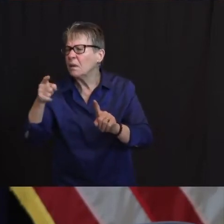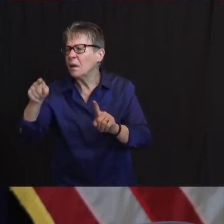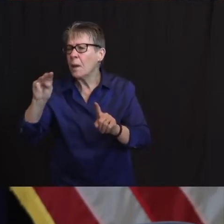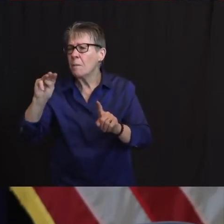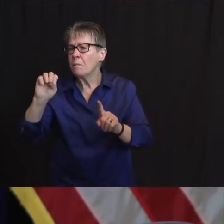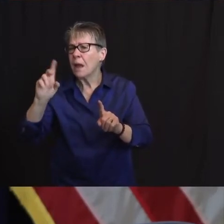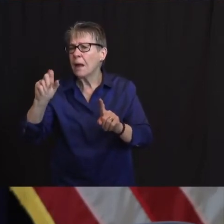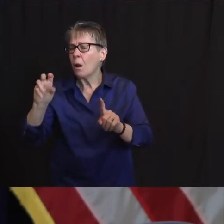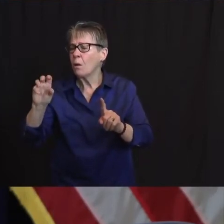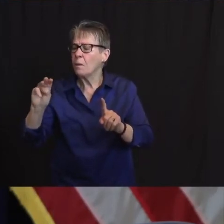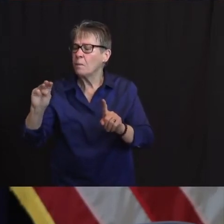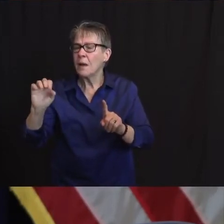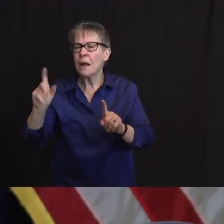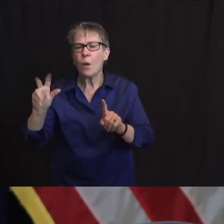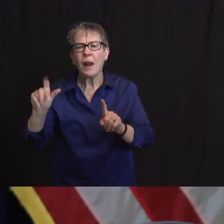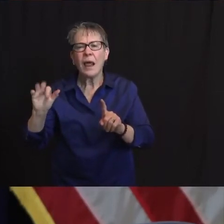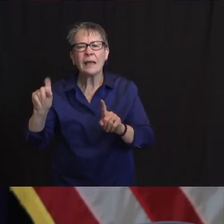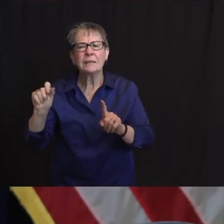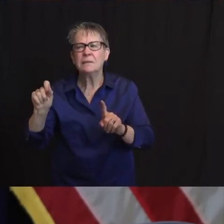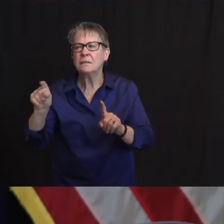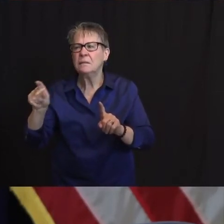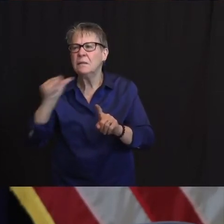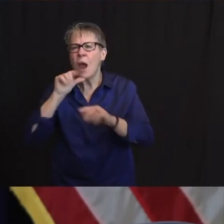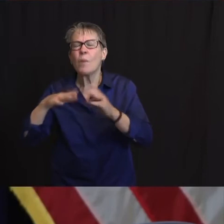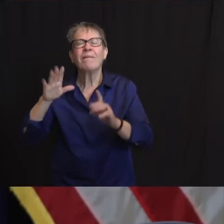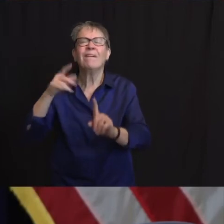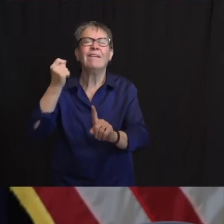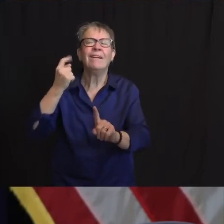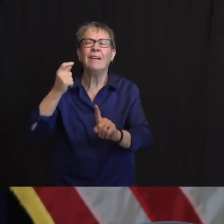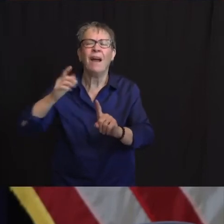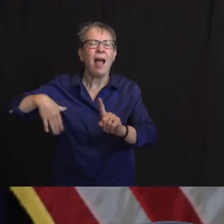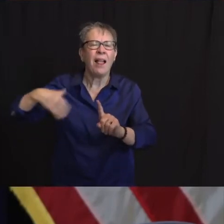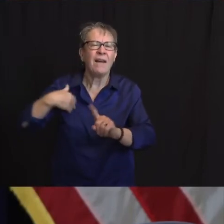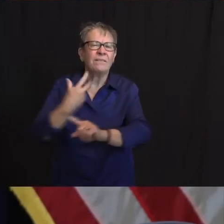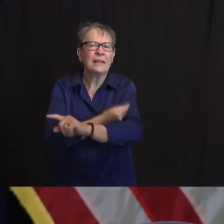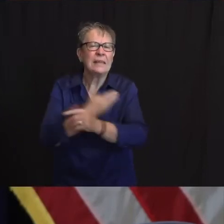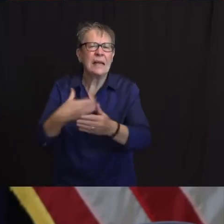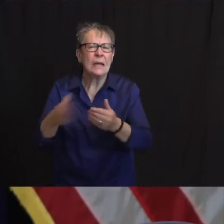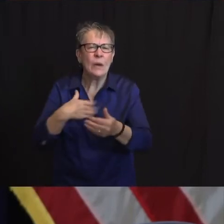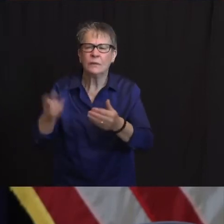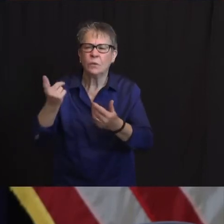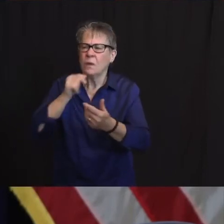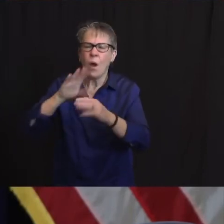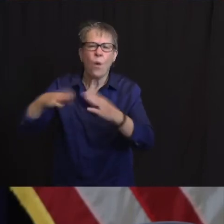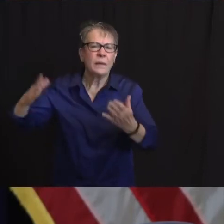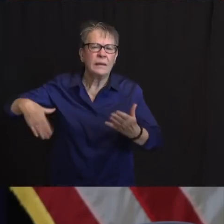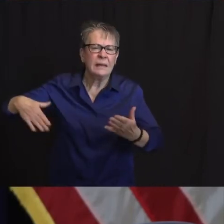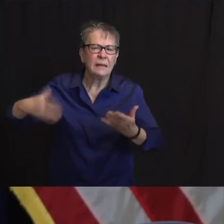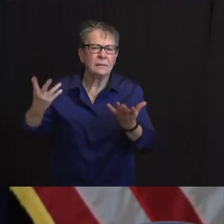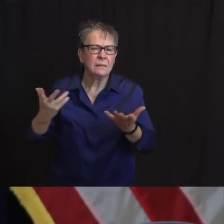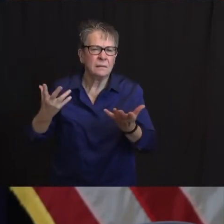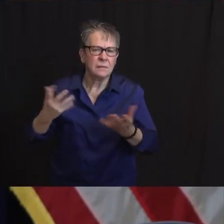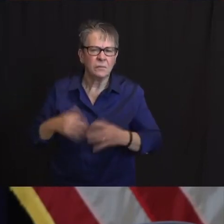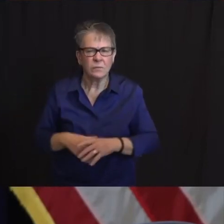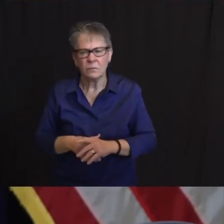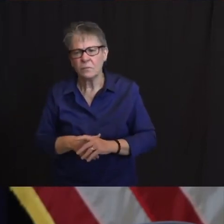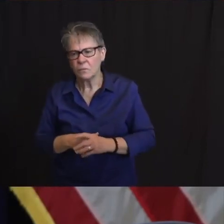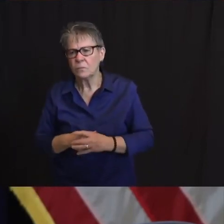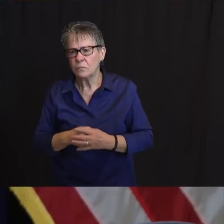So anybody who has appointments should just be mindful that they may be getting notified, but as of right now, all of our mega sites will be